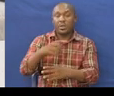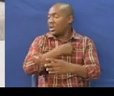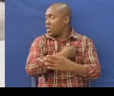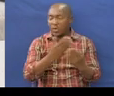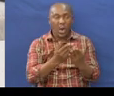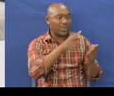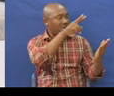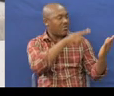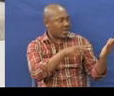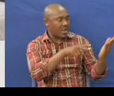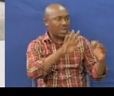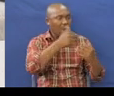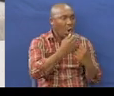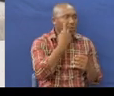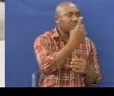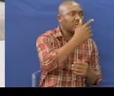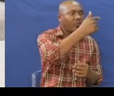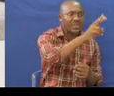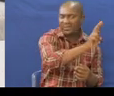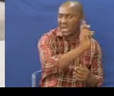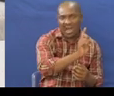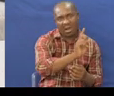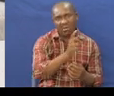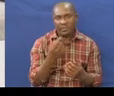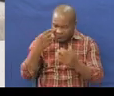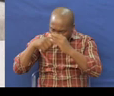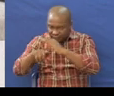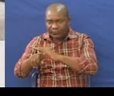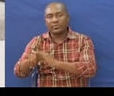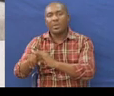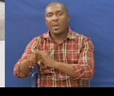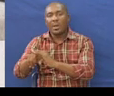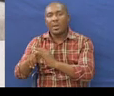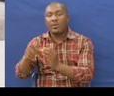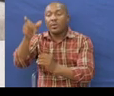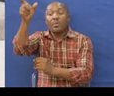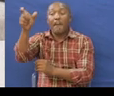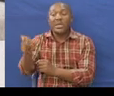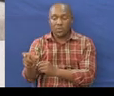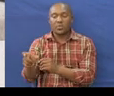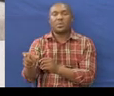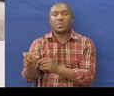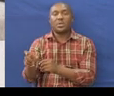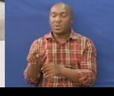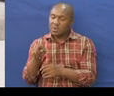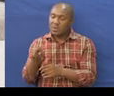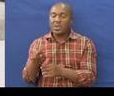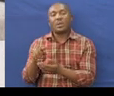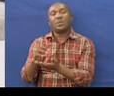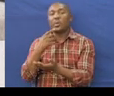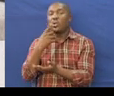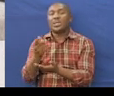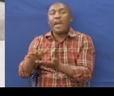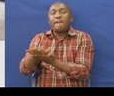what has been written. You are getting afresh from the field. Then we say that is primary data. The primary